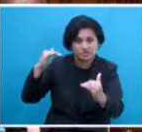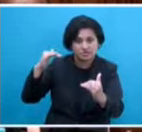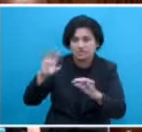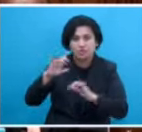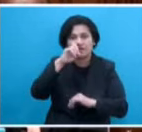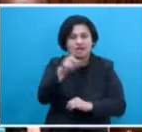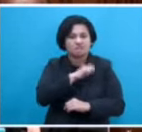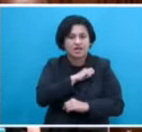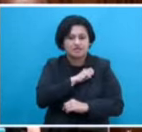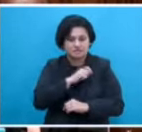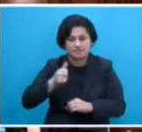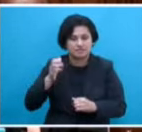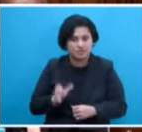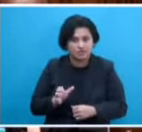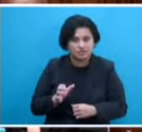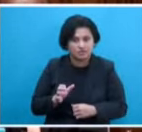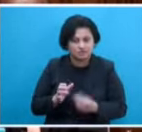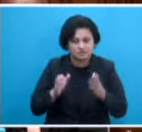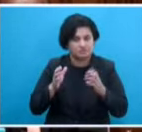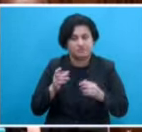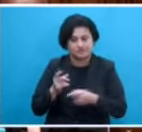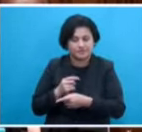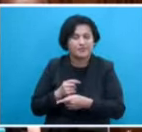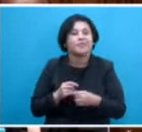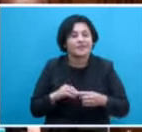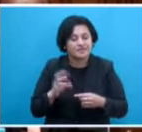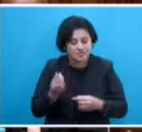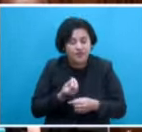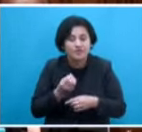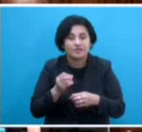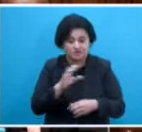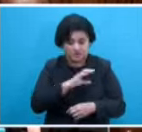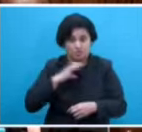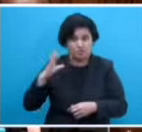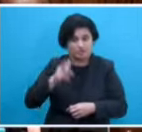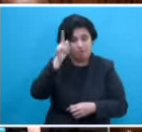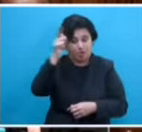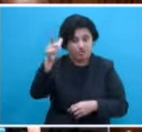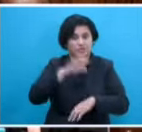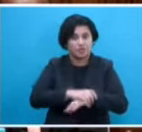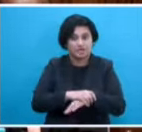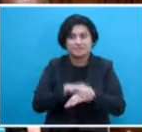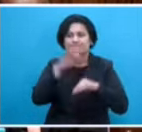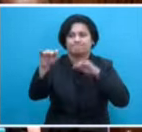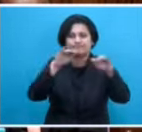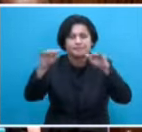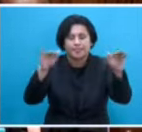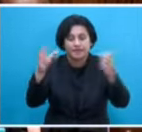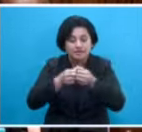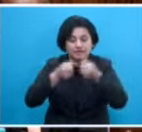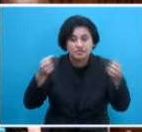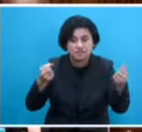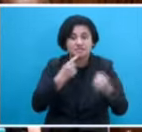institution. The Commissioner of Police was reported in the Fiji Times for calling for support. Those attacks